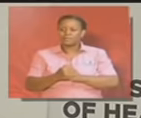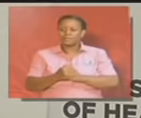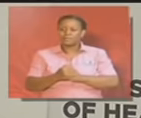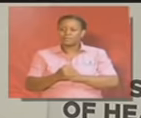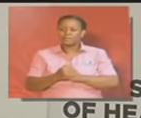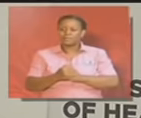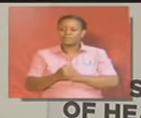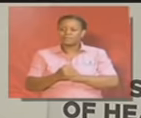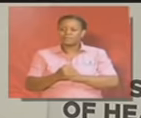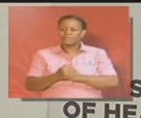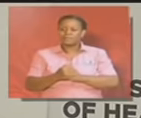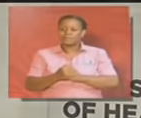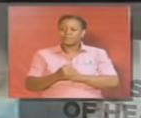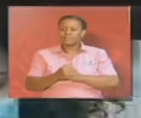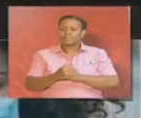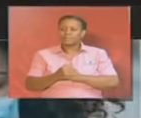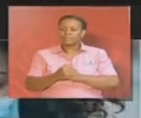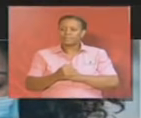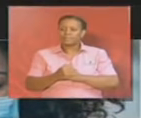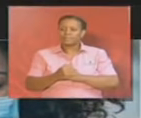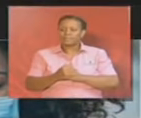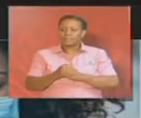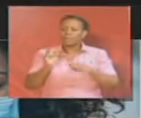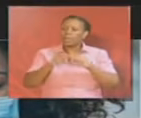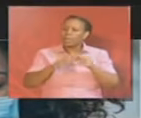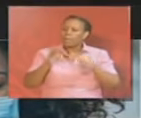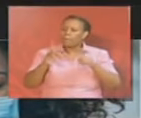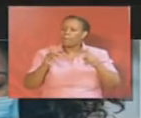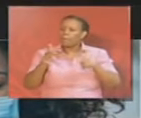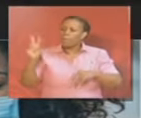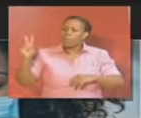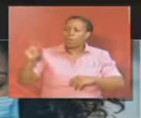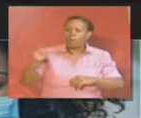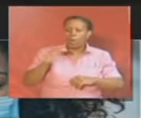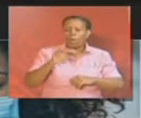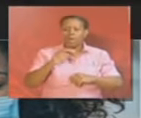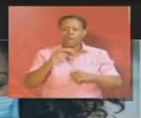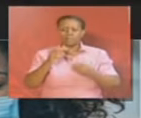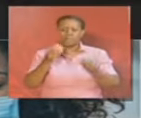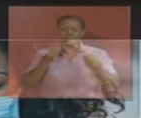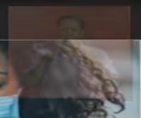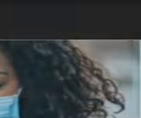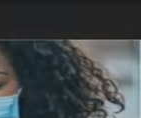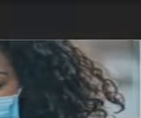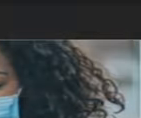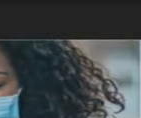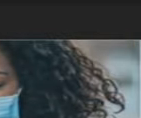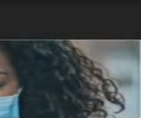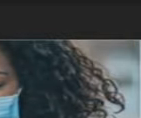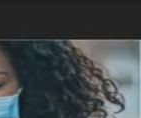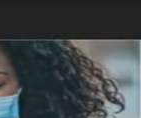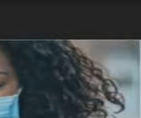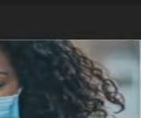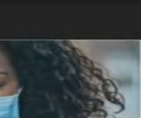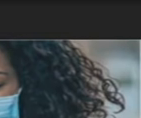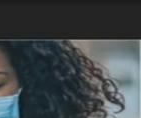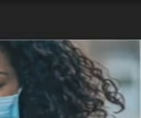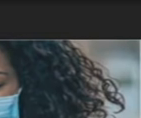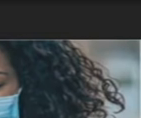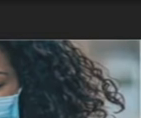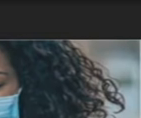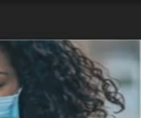their appointments and give us the information ahead of time so that we can, you know, effectively move the process